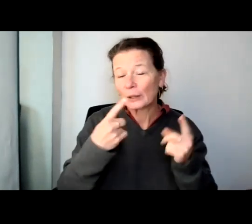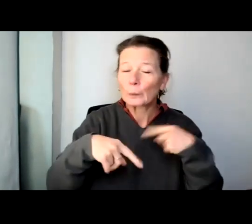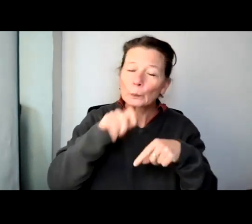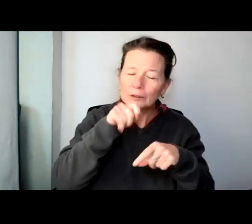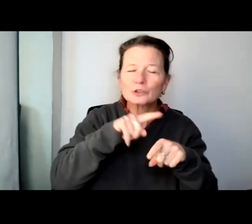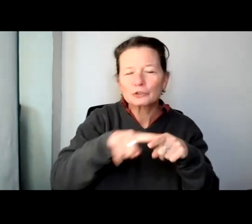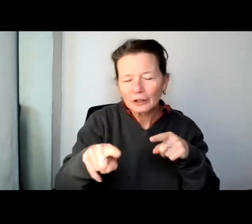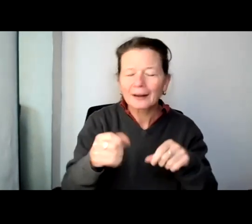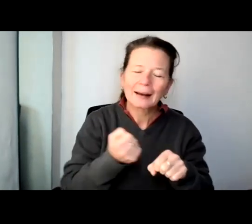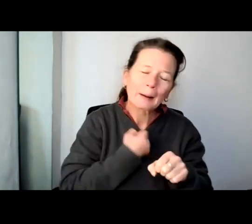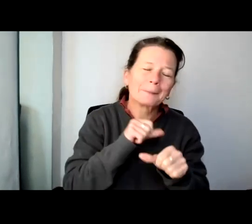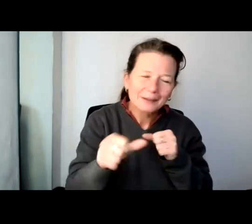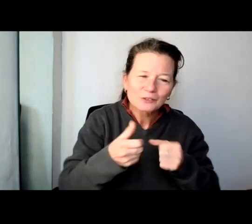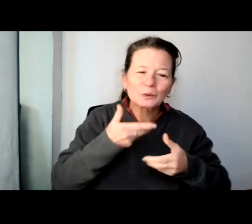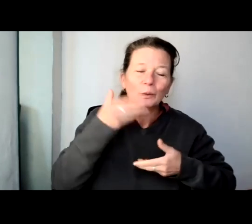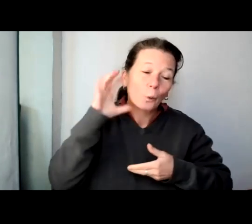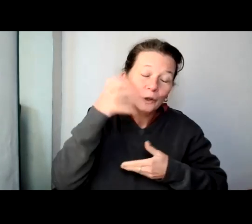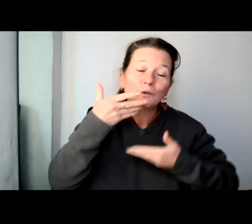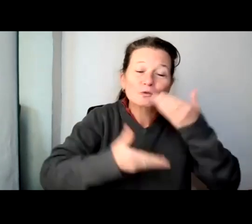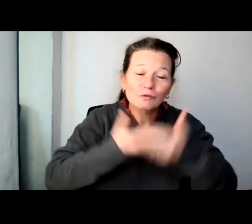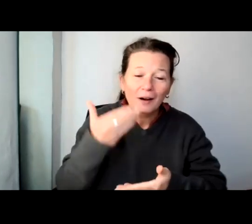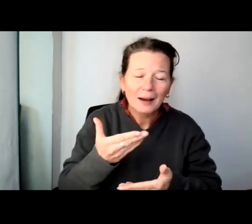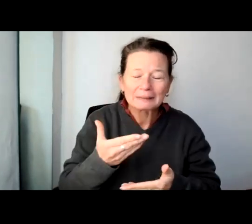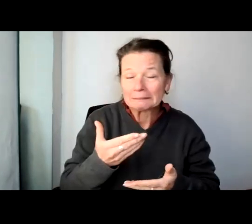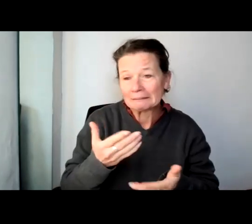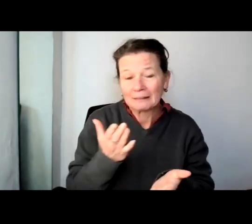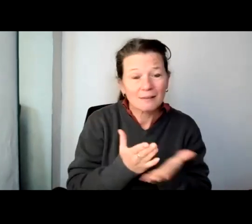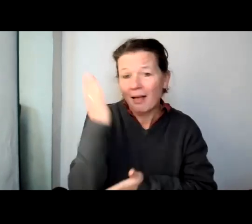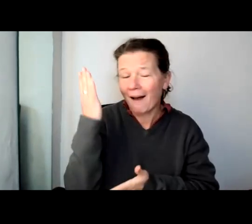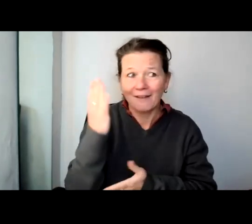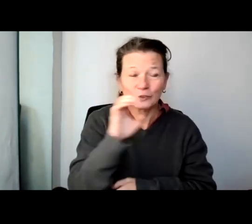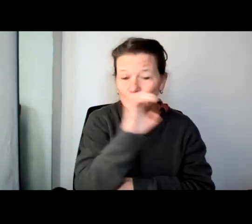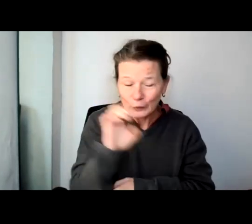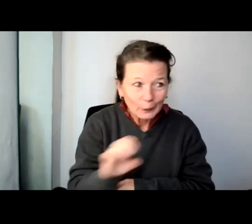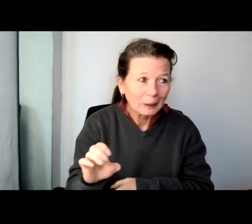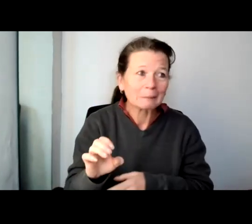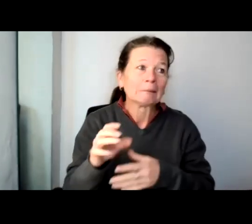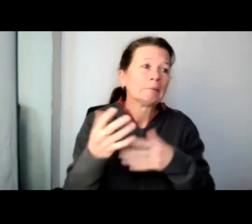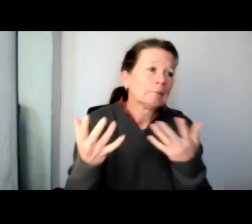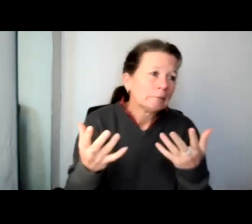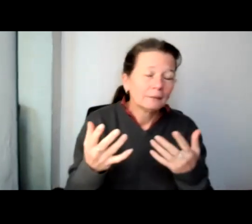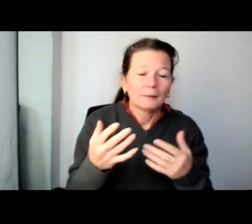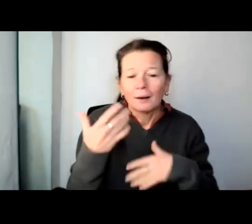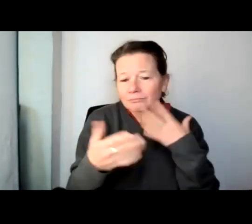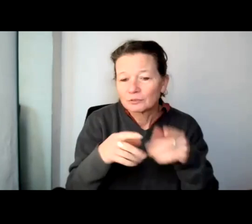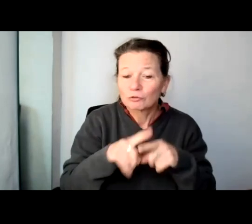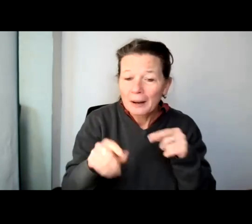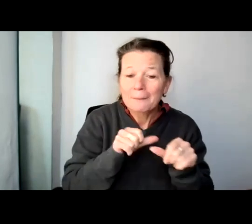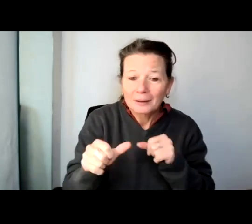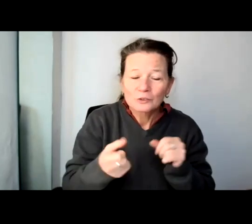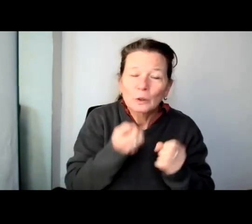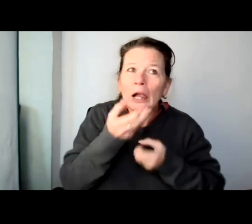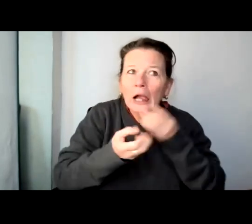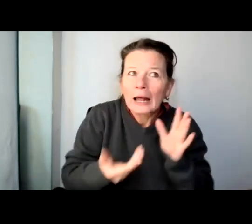make mistakes as the event goes on. It's live and we're in Zoom land. So we'll just try our best. Bear with